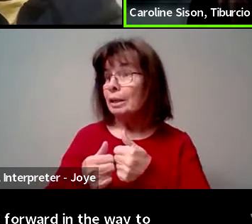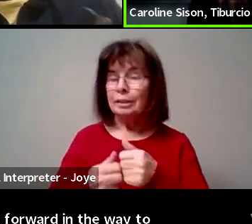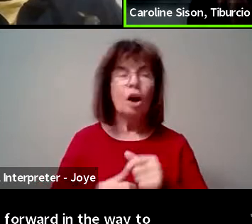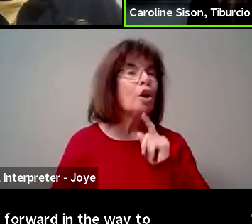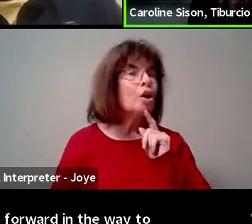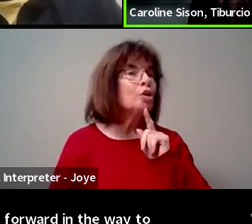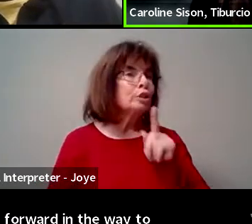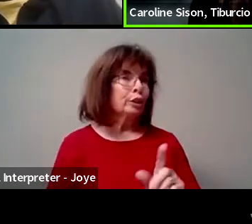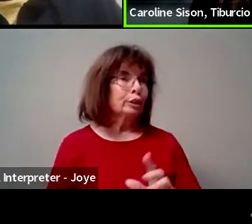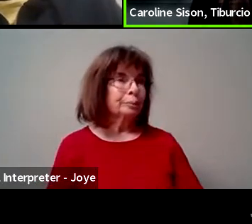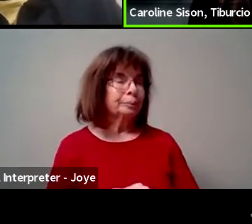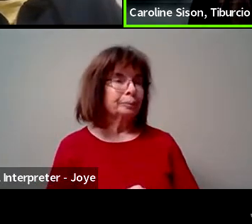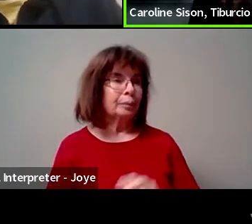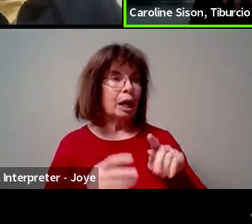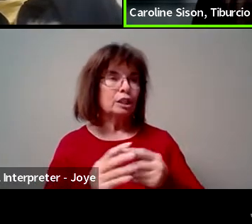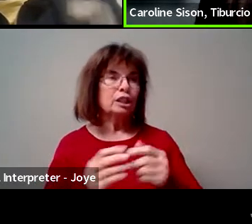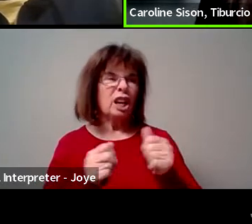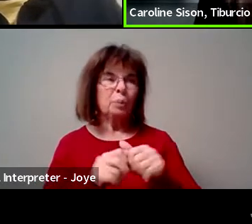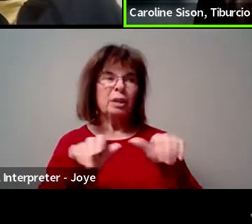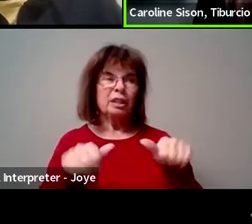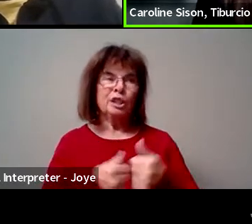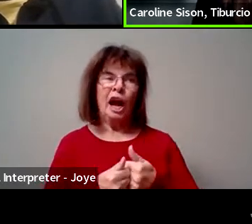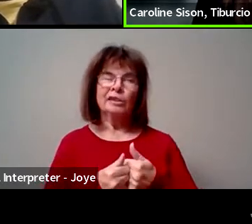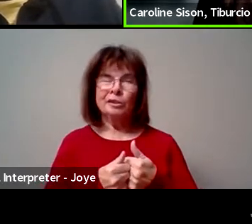Sure. I'll start with challenges.